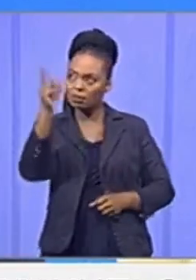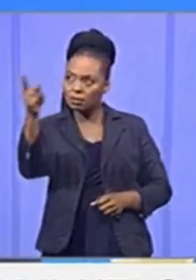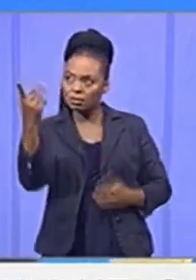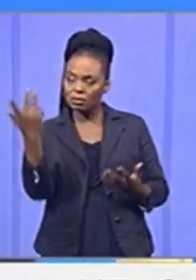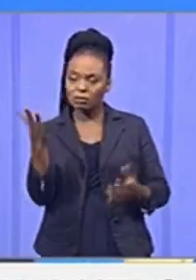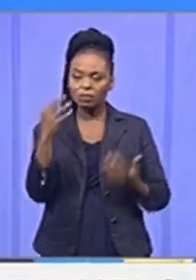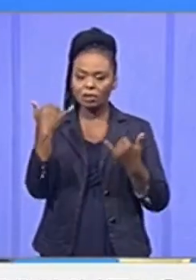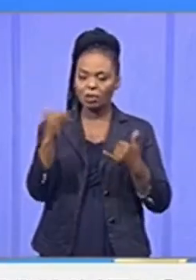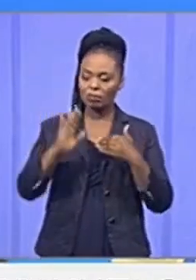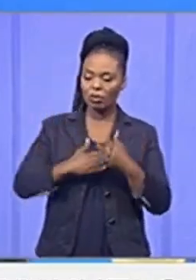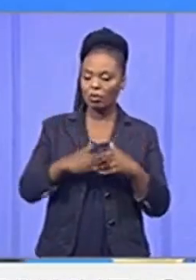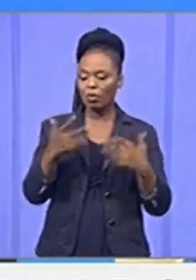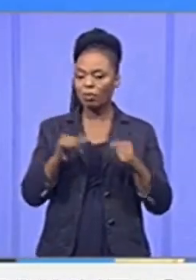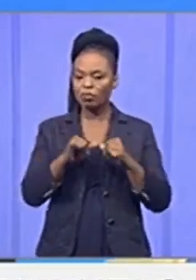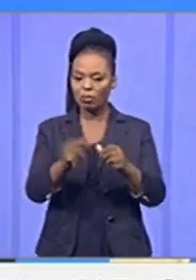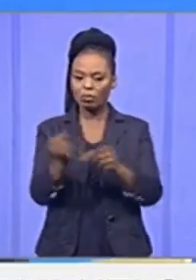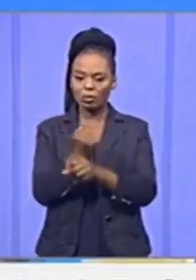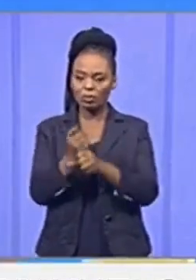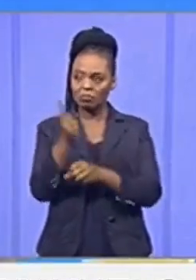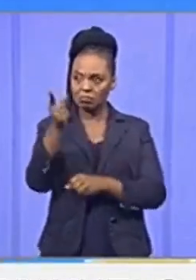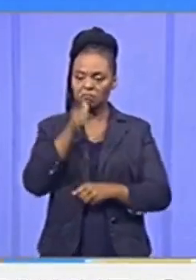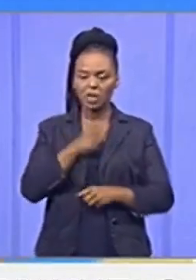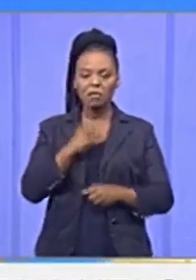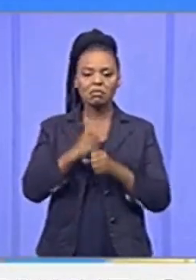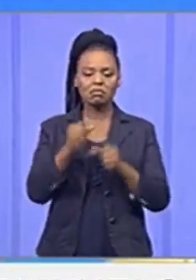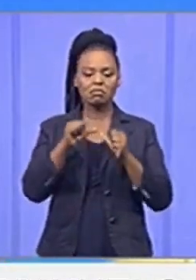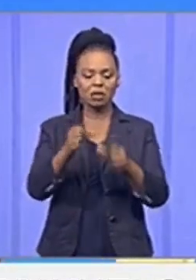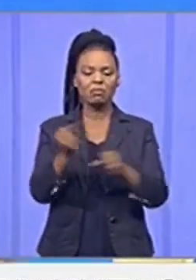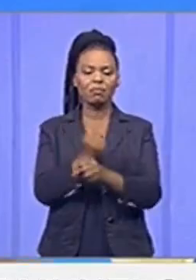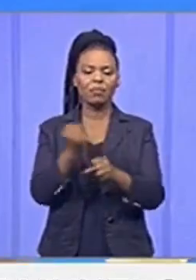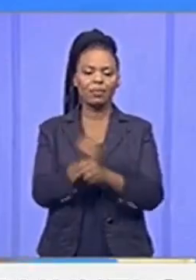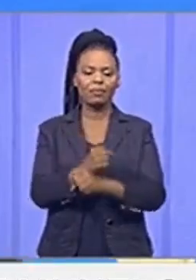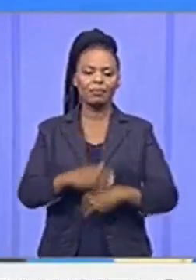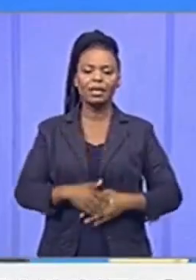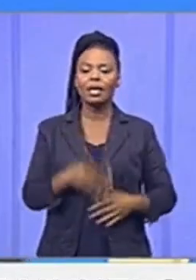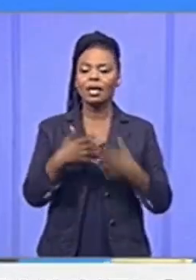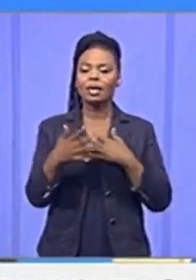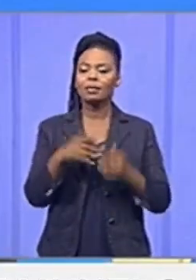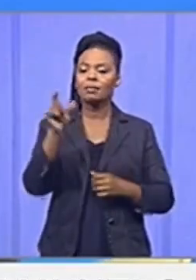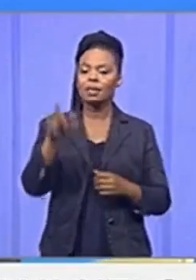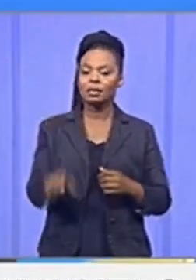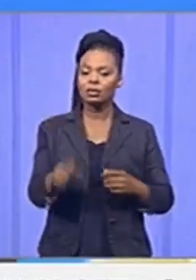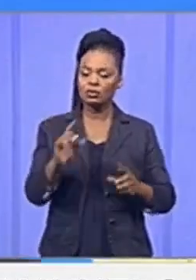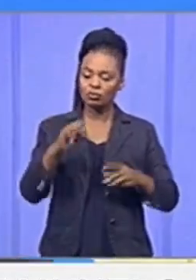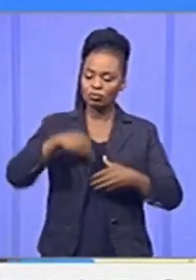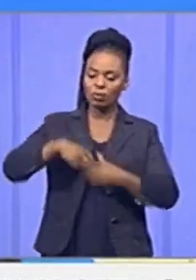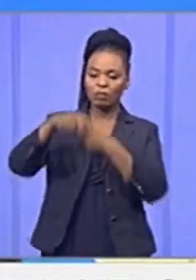are operating, they are working. Therefore, anybody who stops those